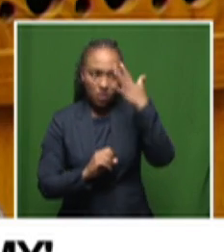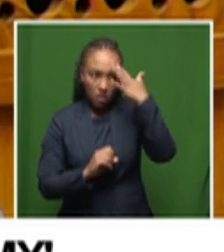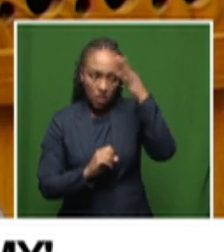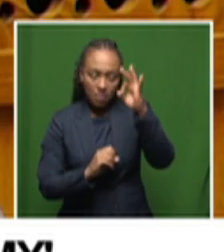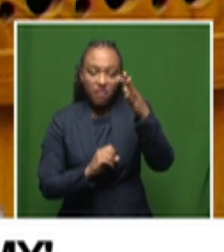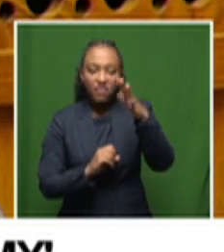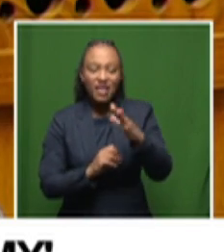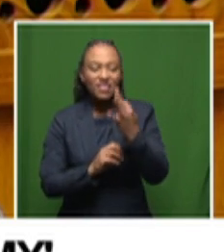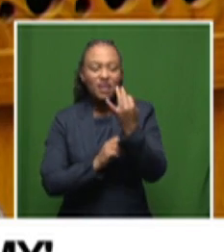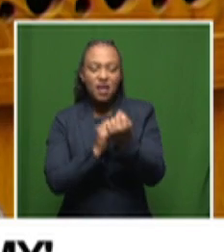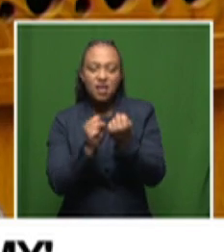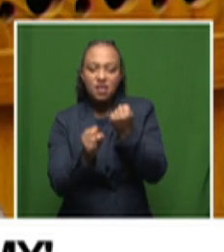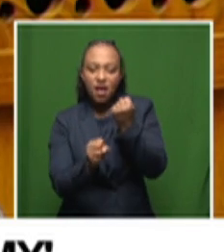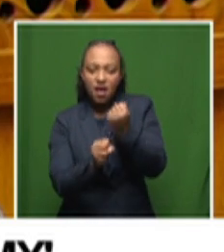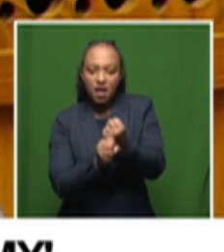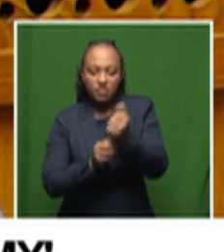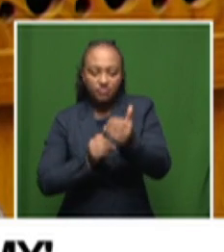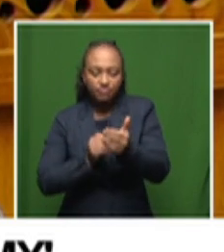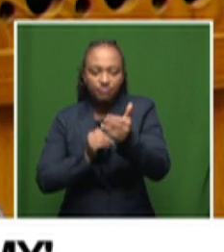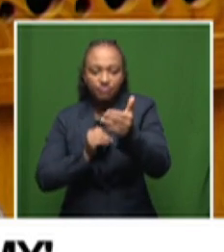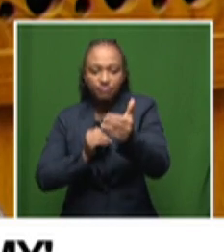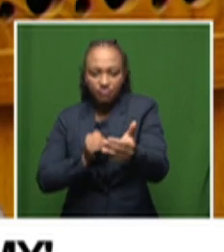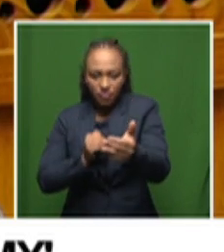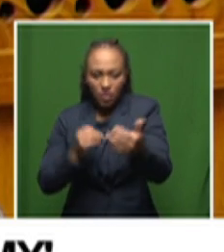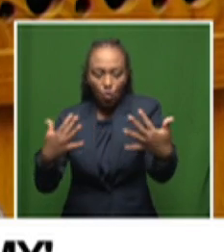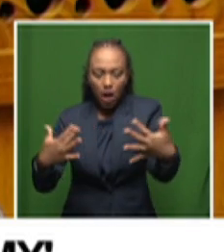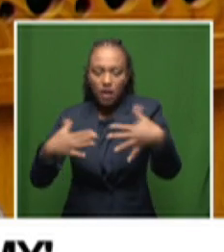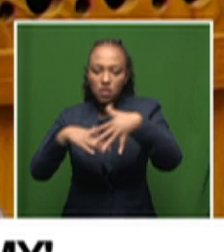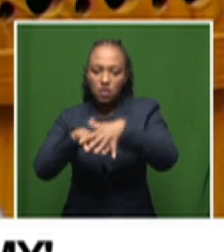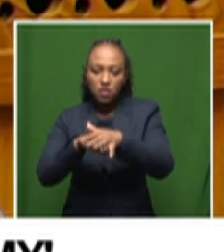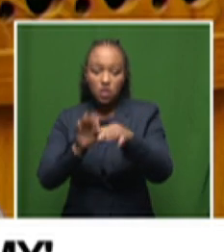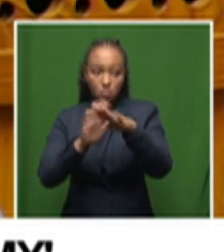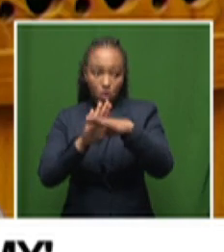3-year fiscal consolidation program.